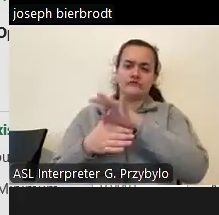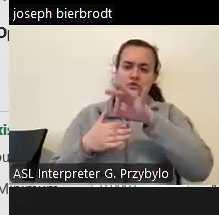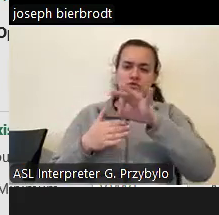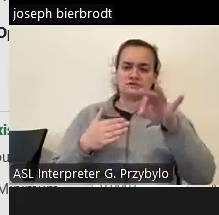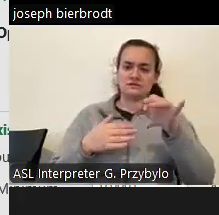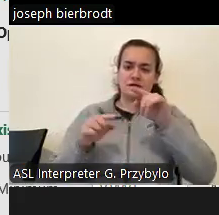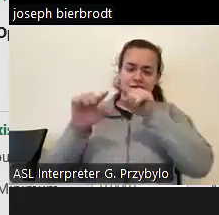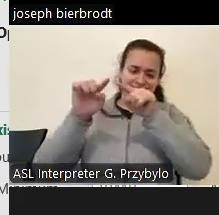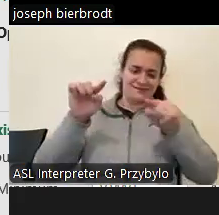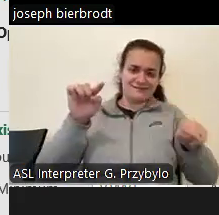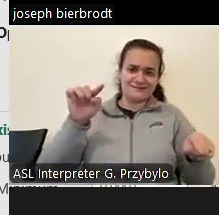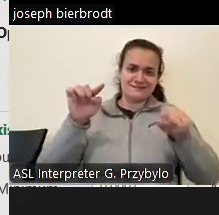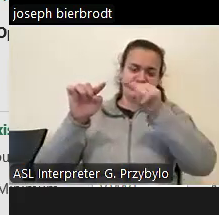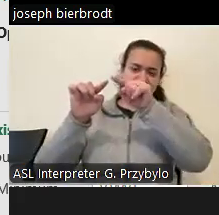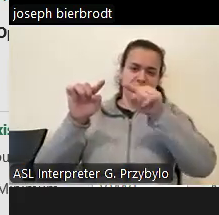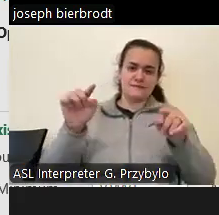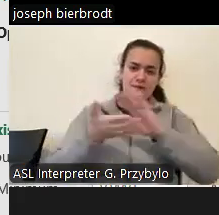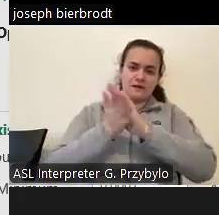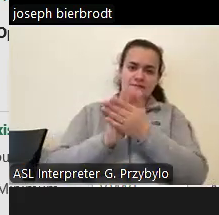response becomes linear.